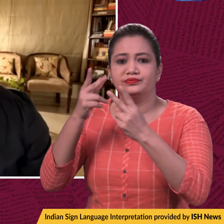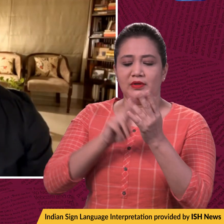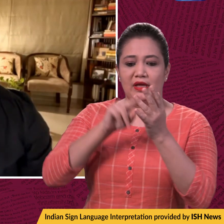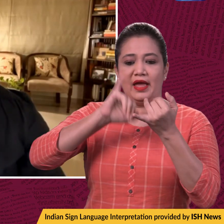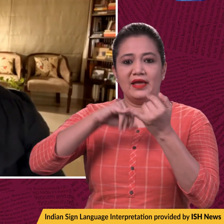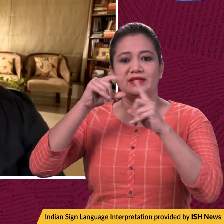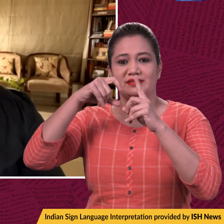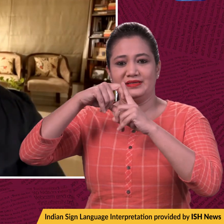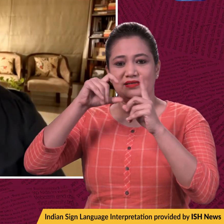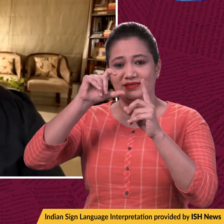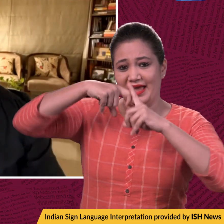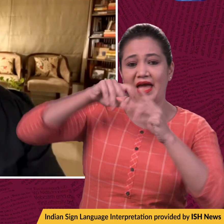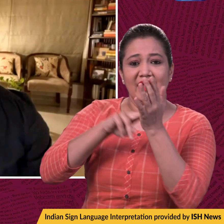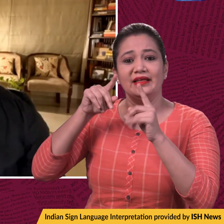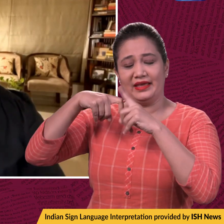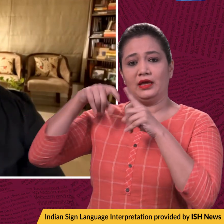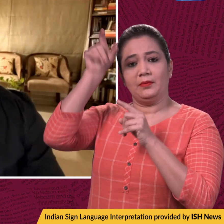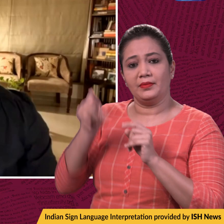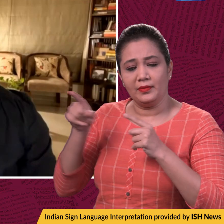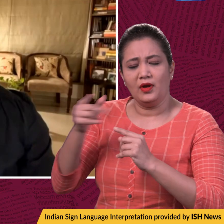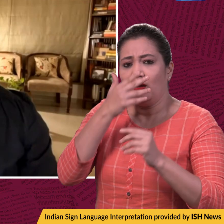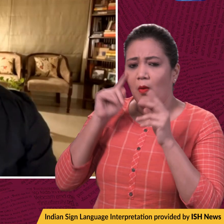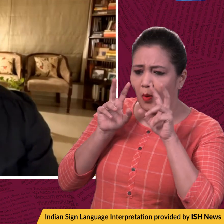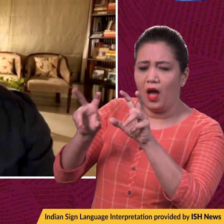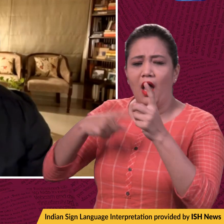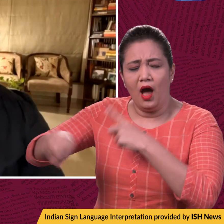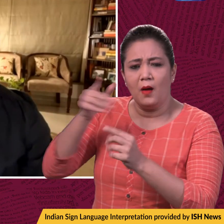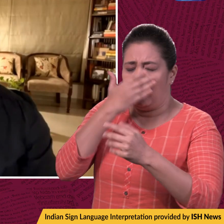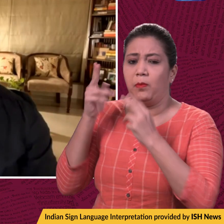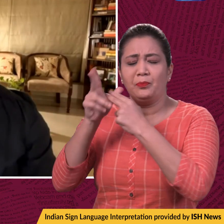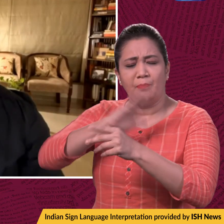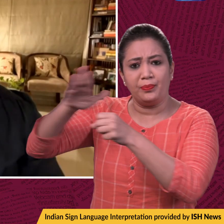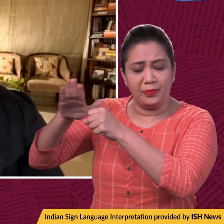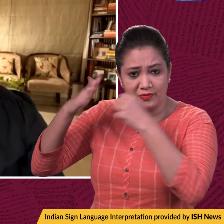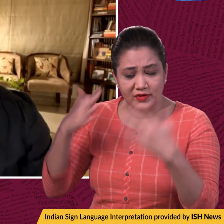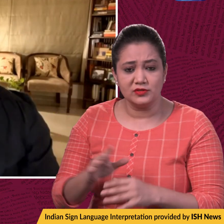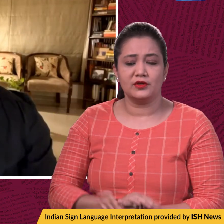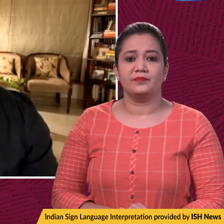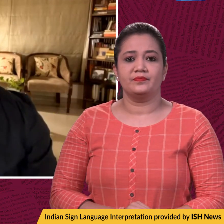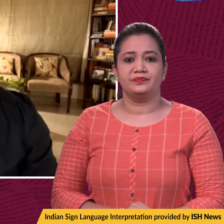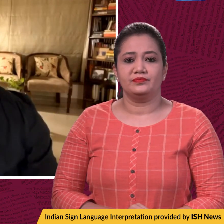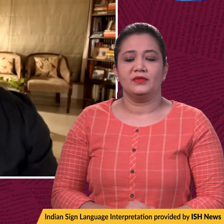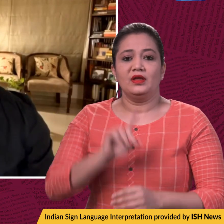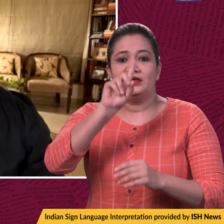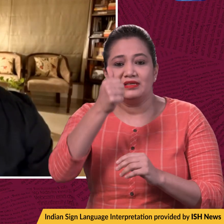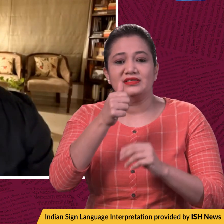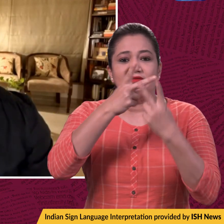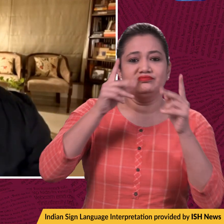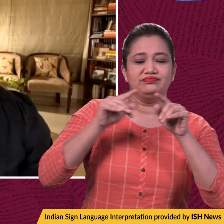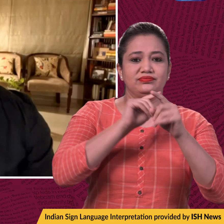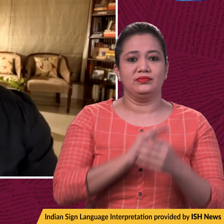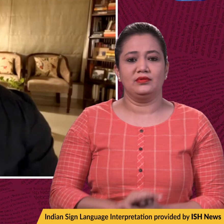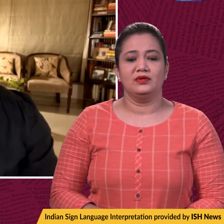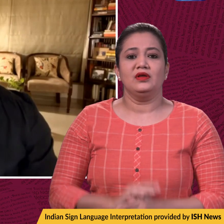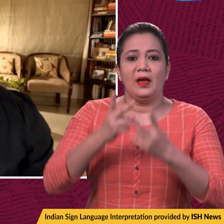the NSCNK militants, was conducted under his supervision. It was also part of the planning of the 2016 surgical